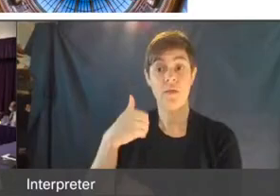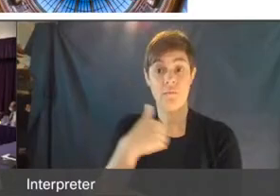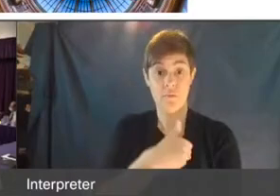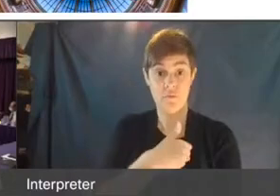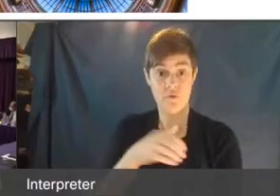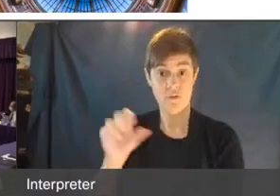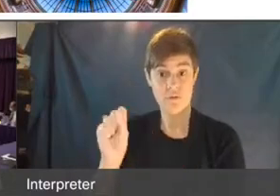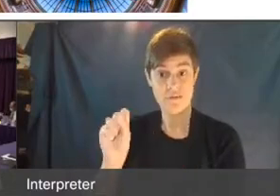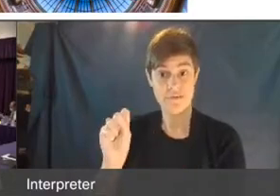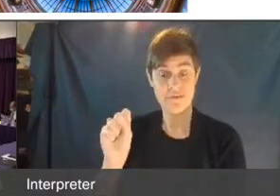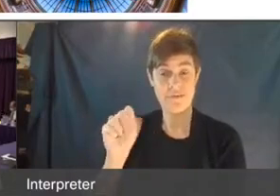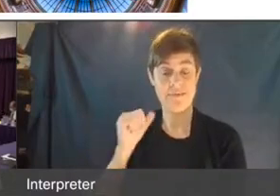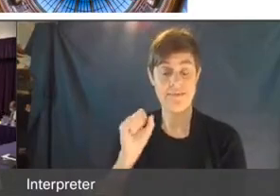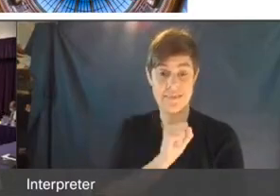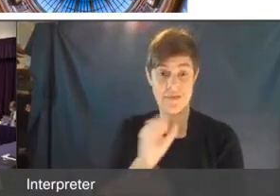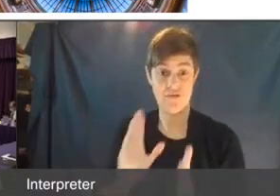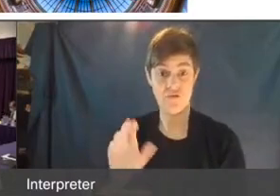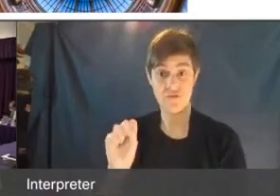Sykes.